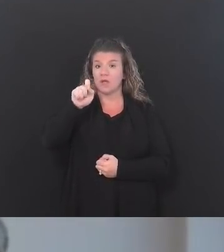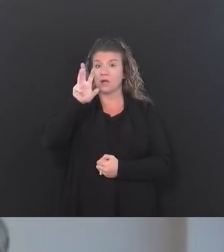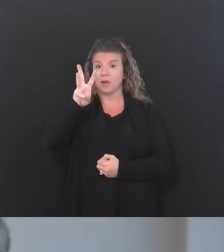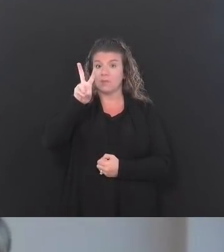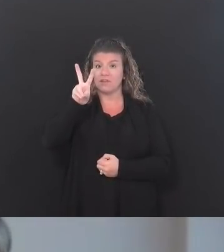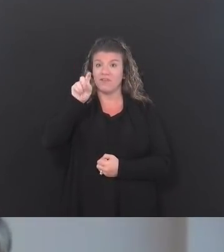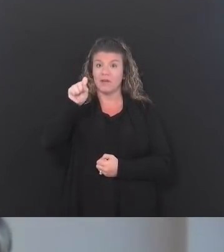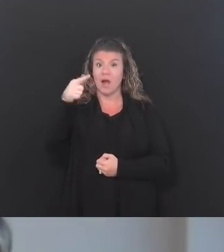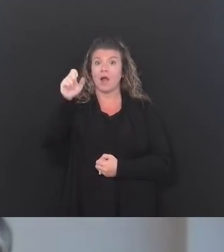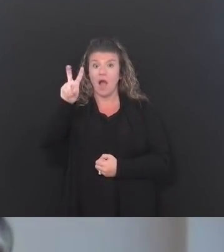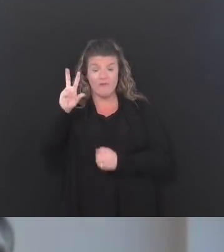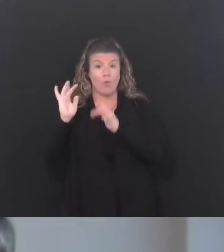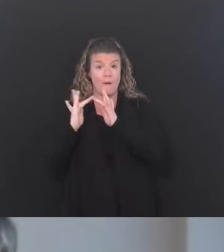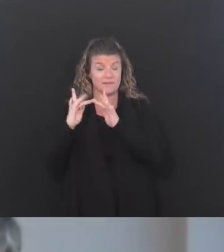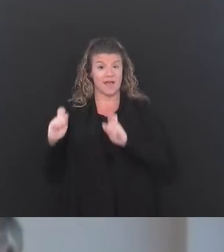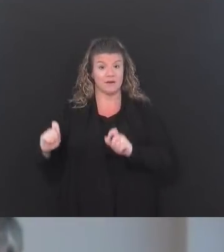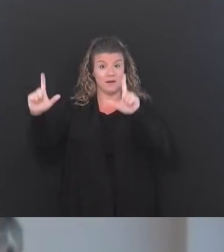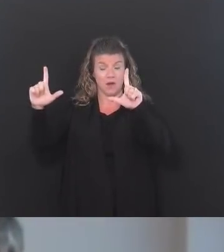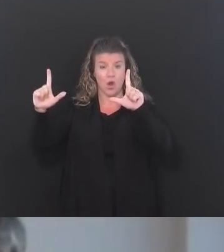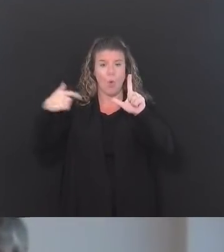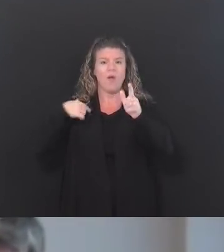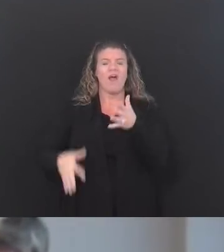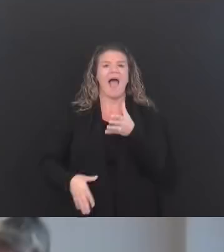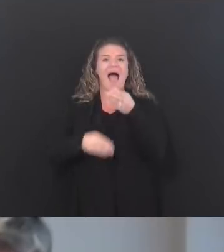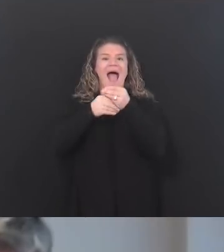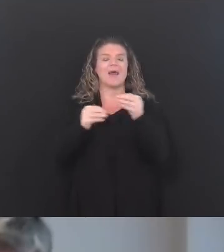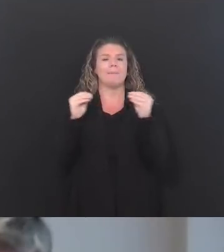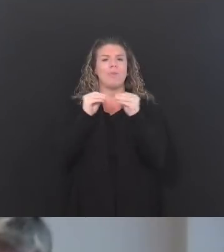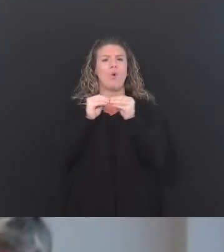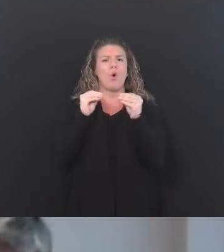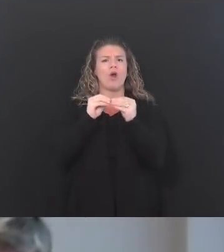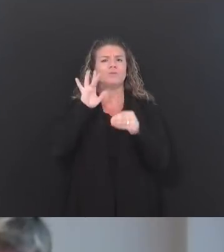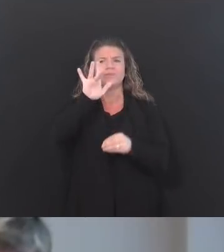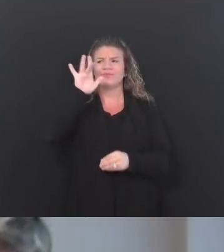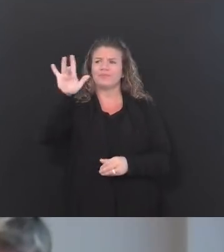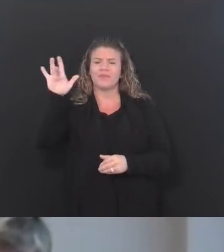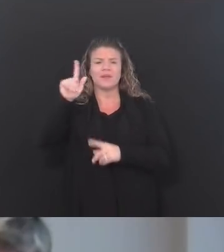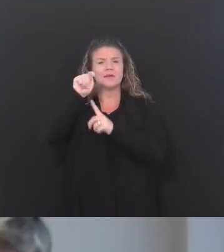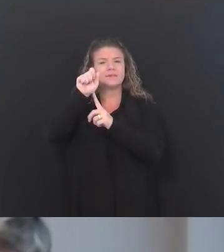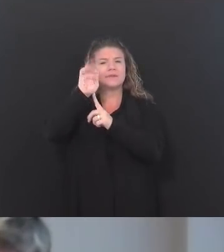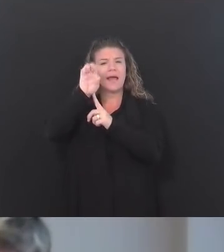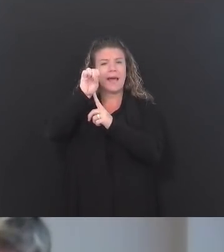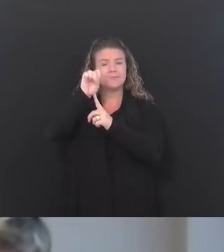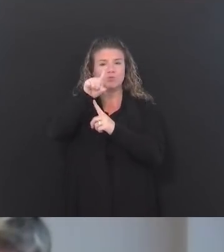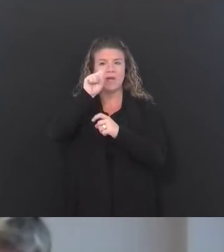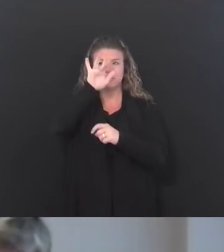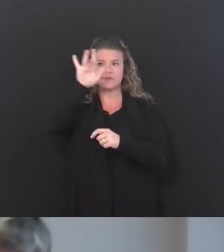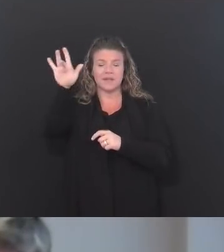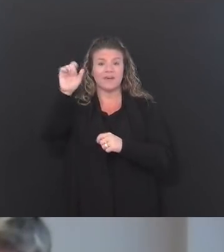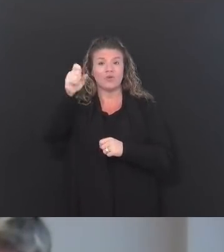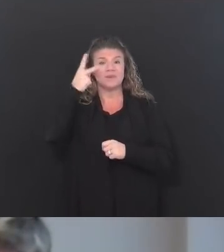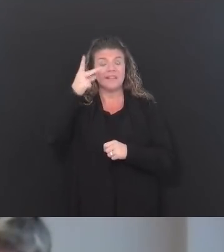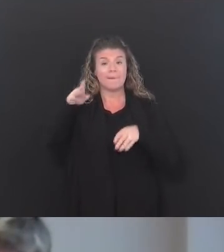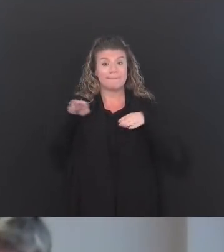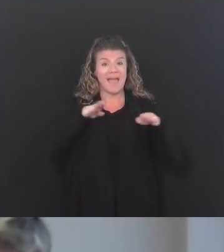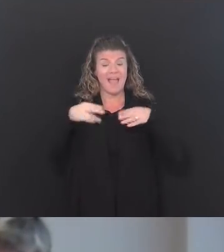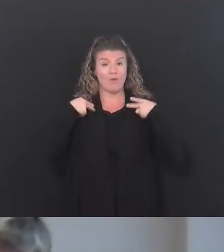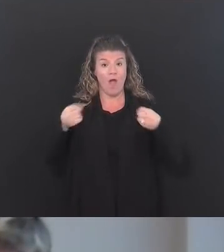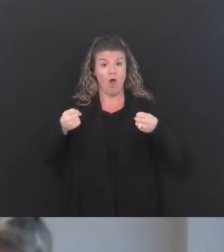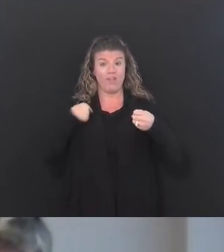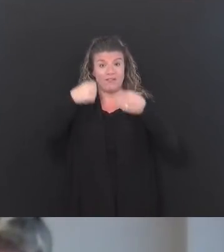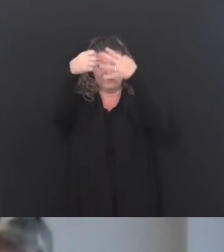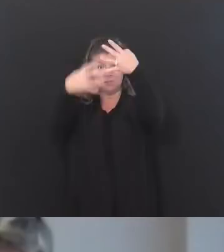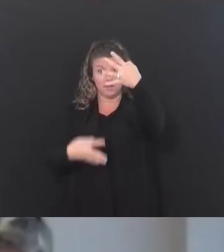www.coronavirus.wv.gov website, we've added some additional tabs. We've added under the behavioral health tab, guidance